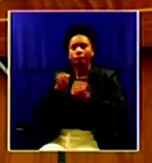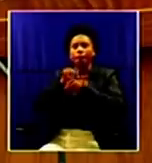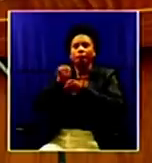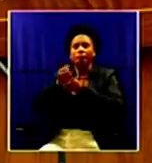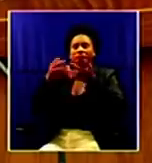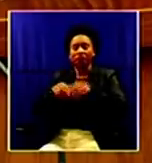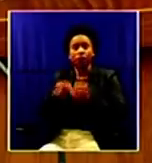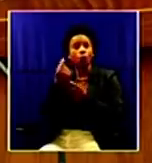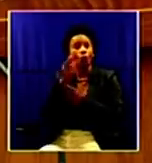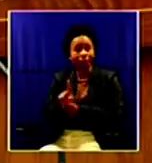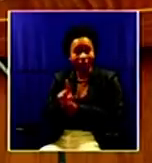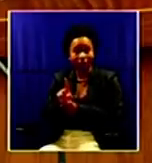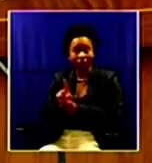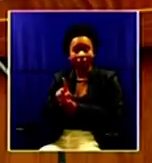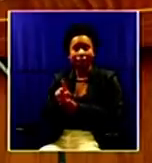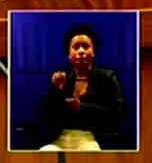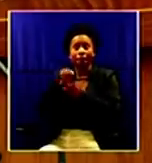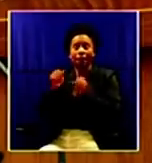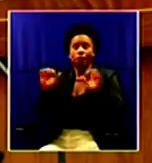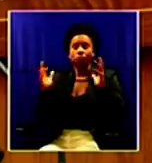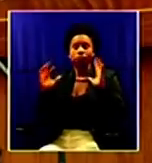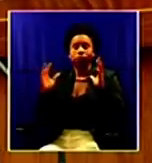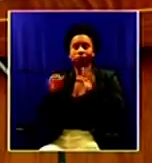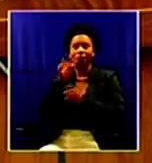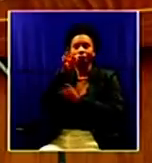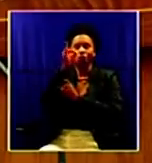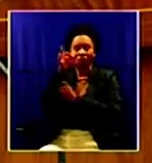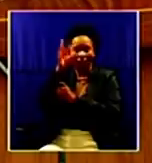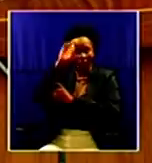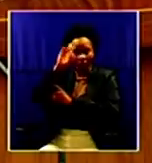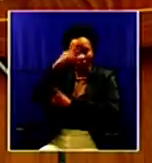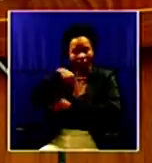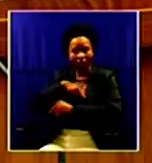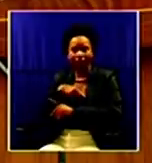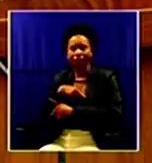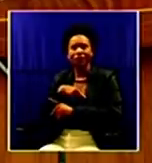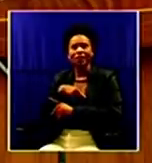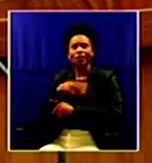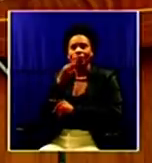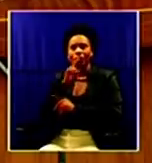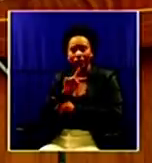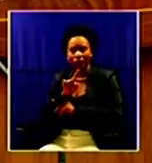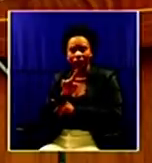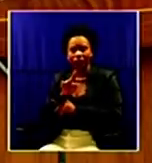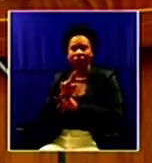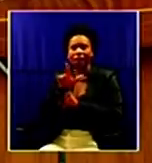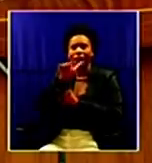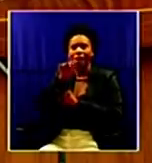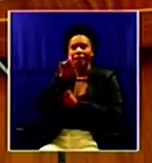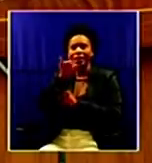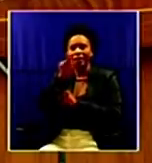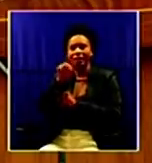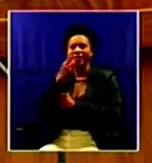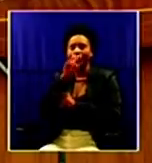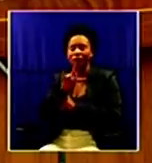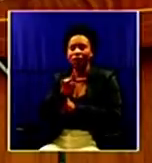future, to remind ourselves of the Latin saying, gloria est